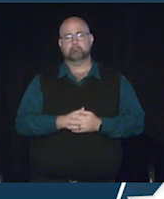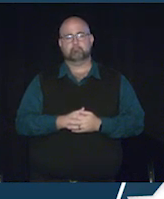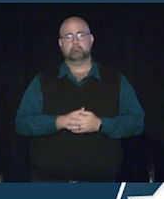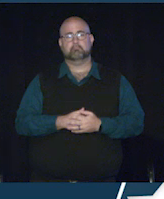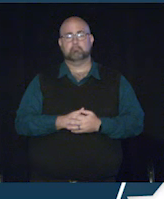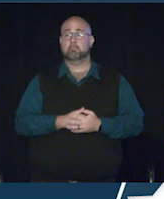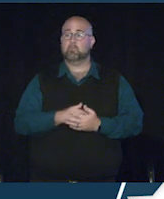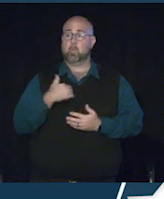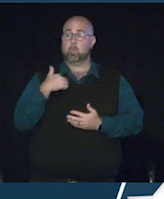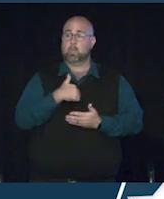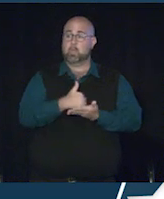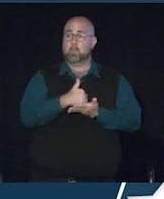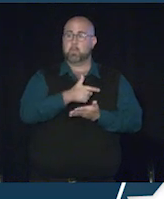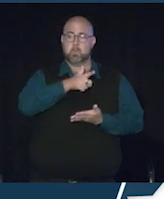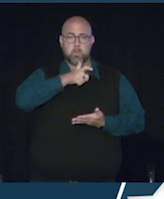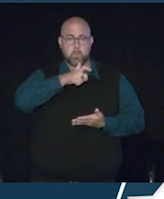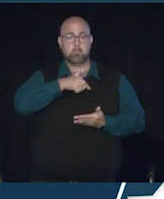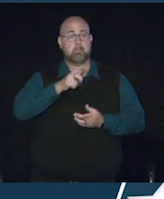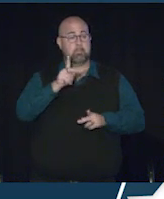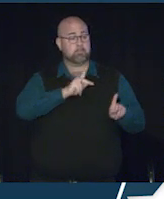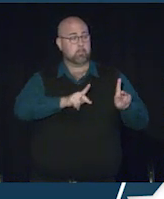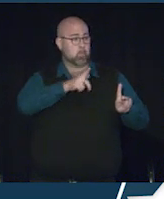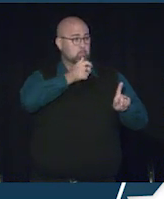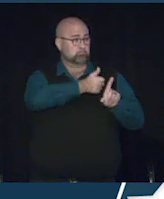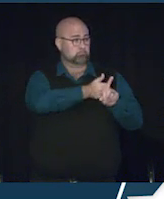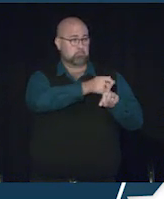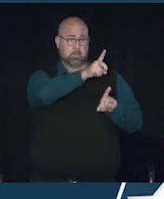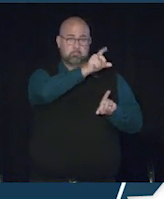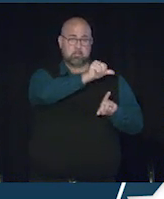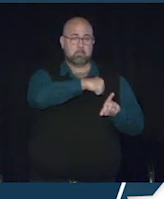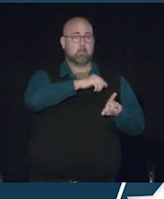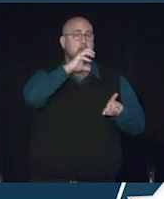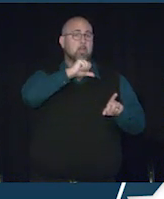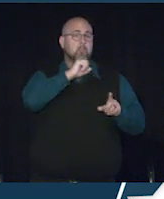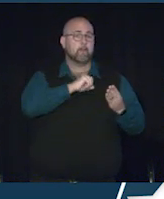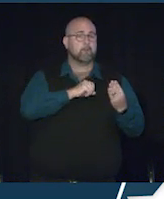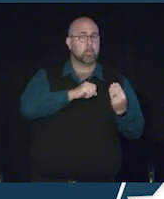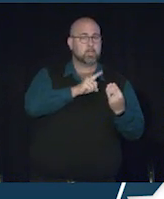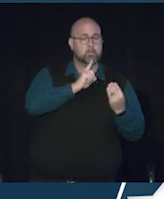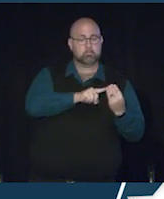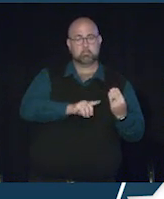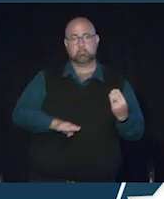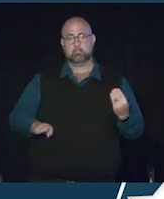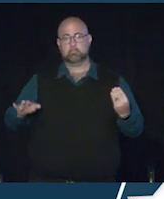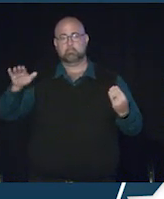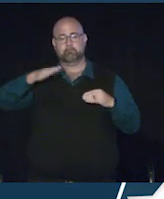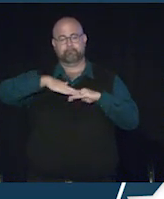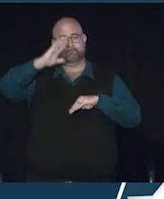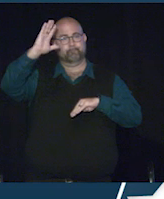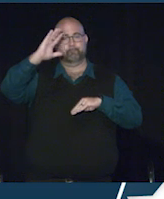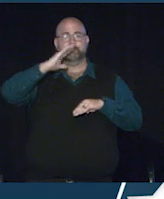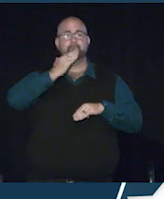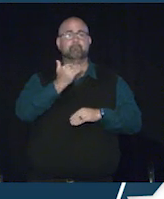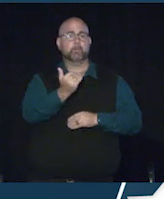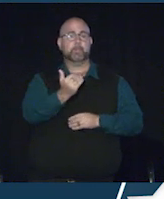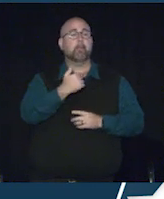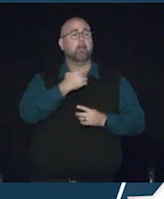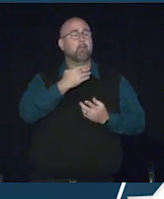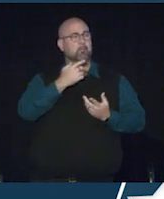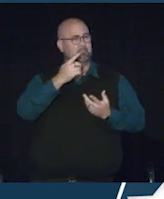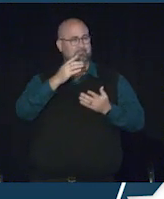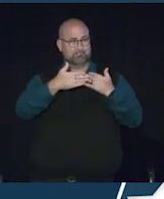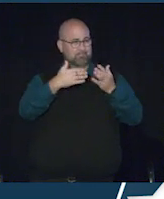And who we help? We help both people with disabilities, anyone age 14 and older, regardless of disability